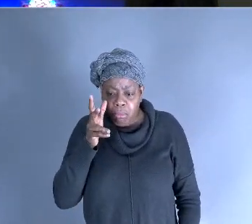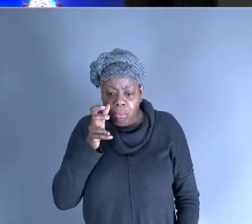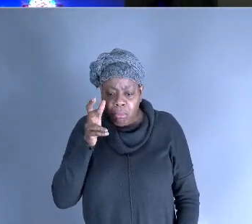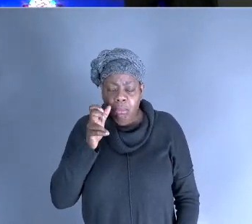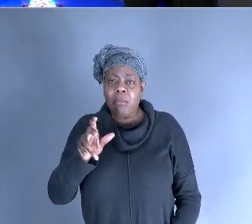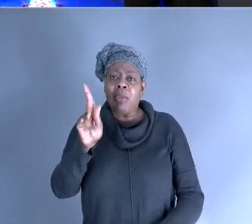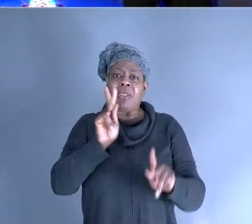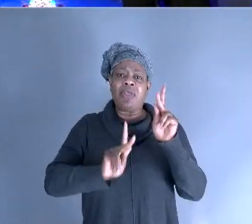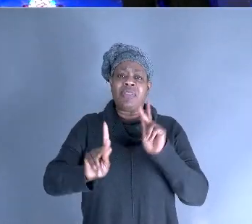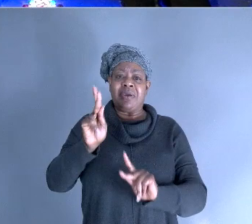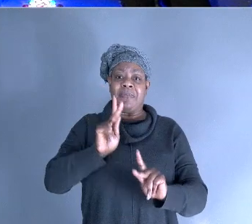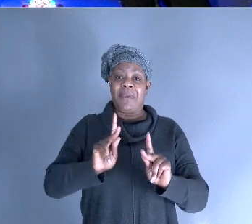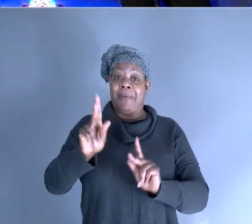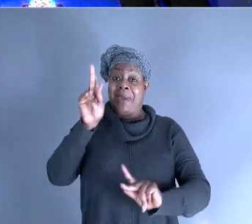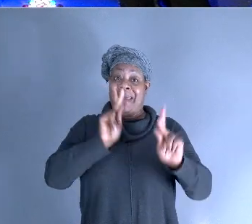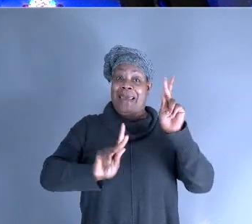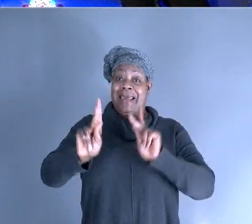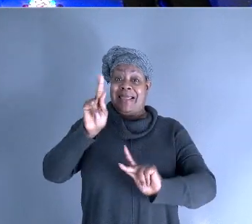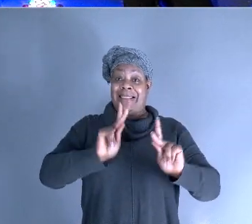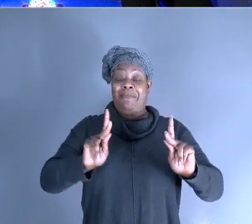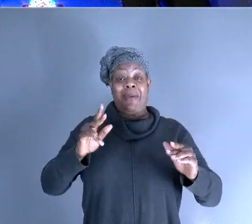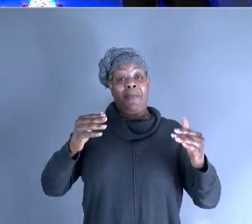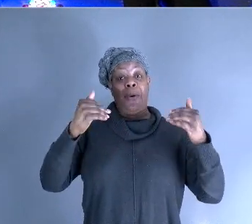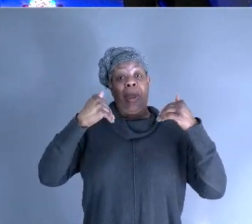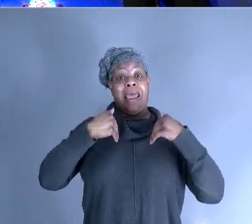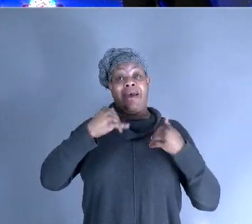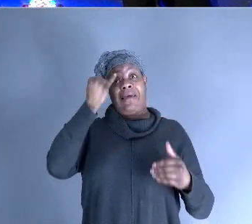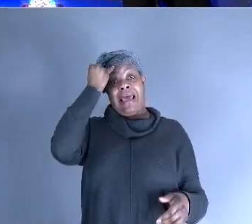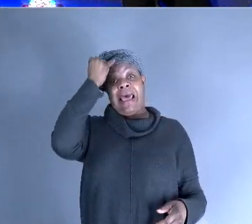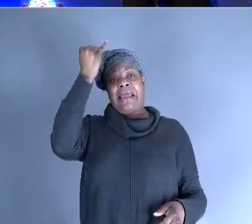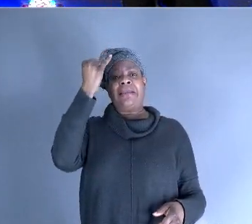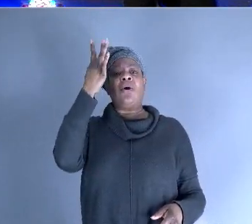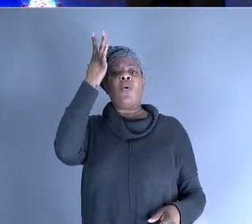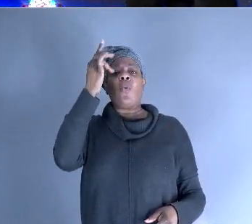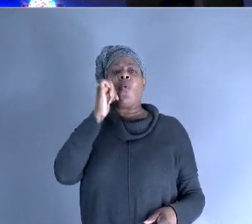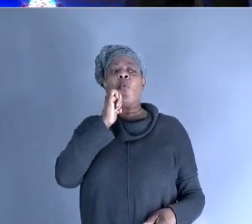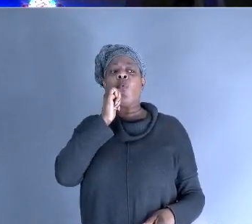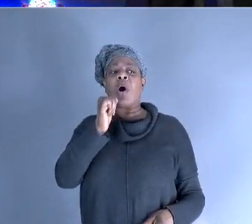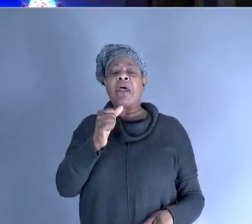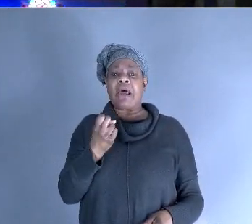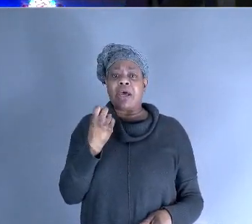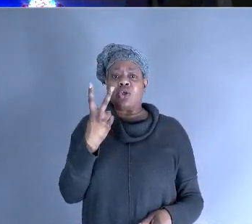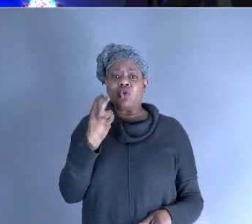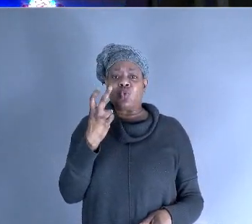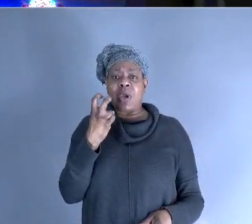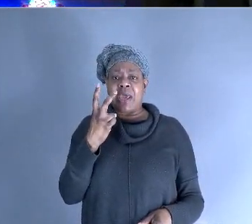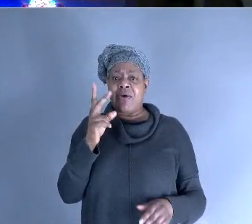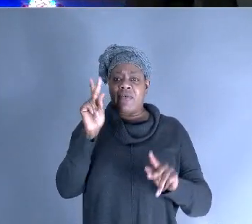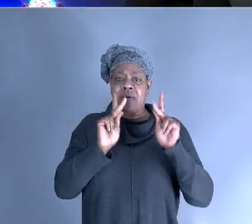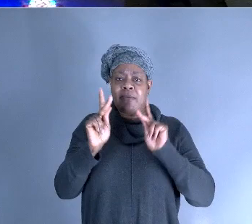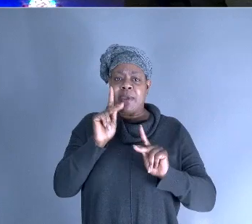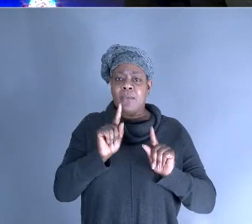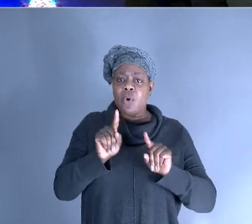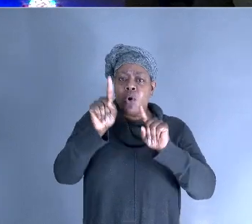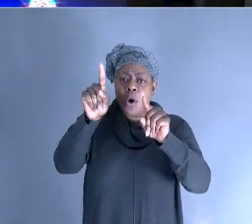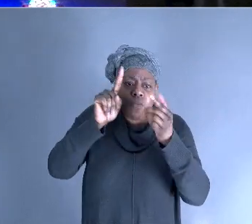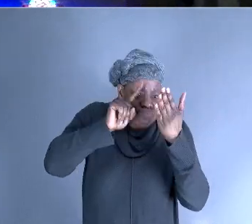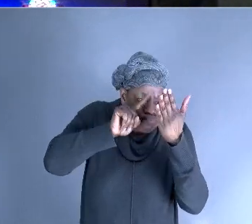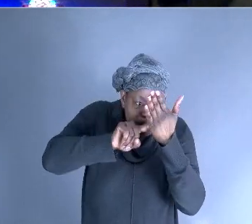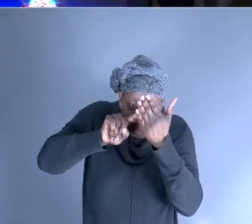had an idea to send 12 spies over to spy out the land of Canaan,